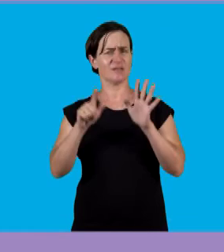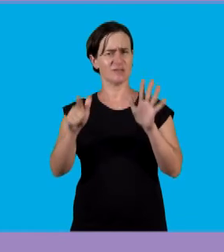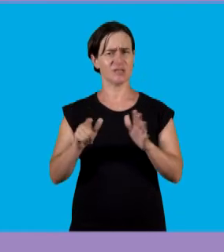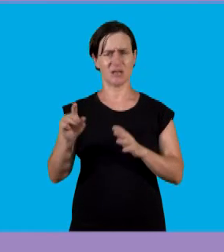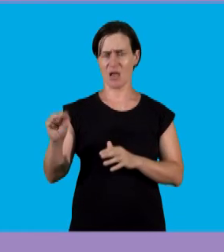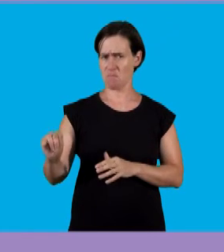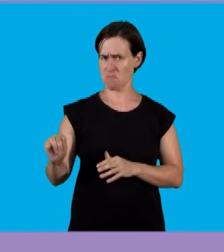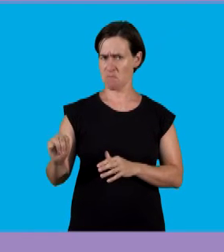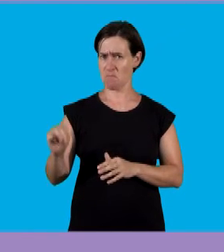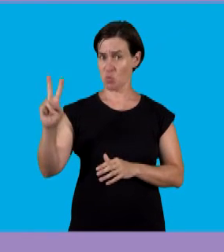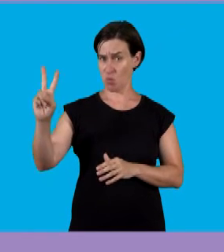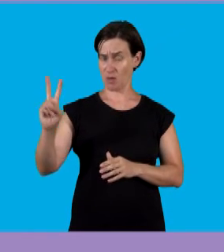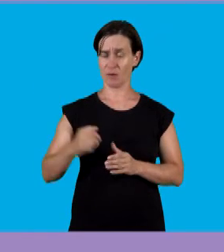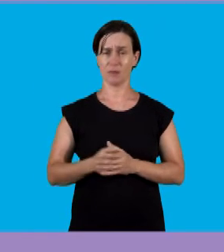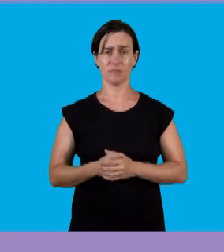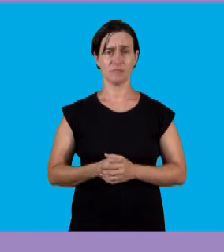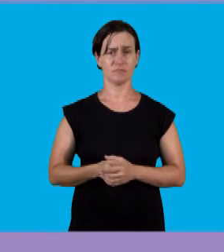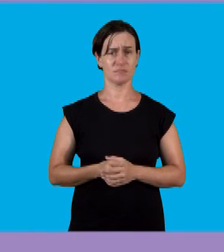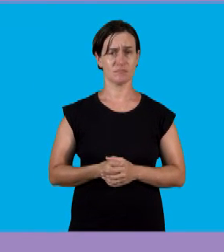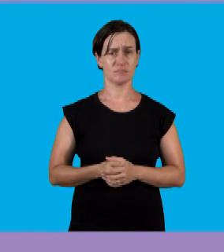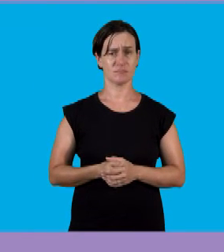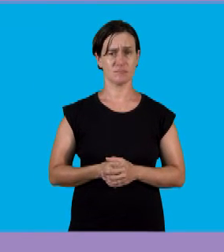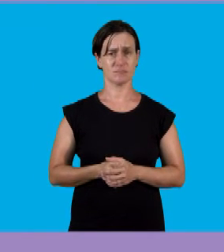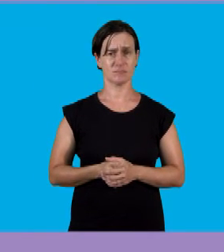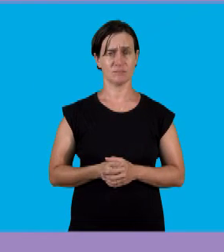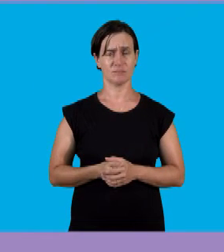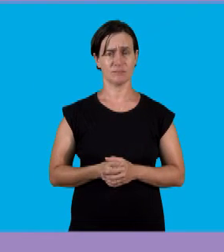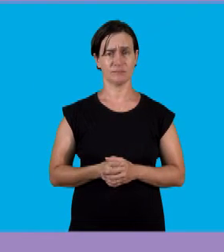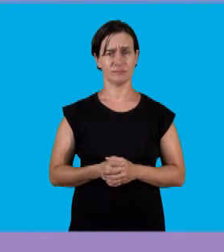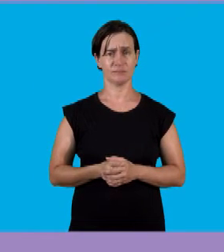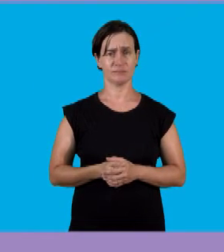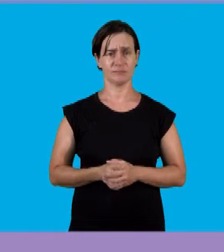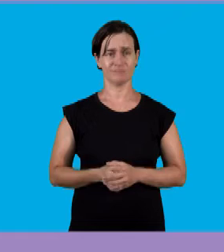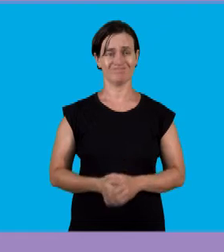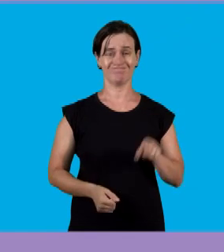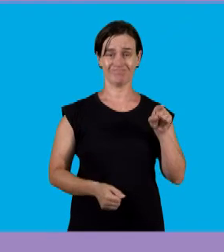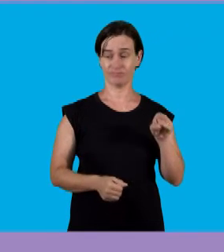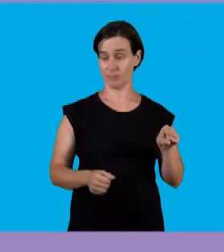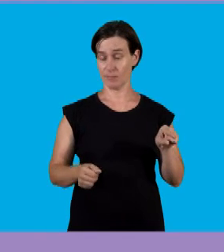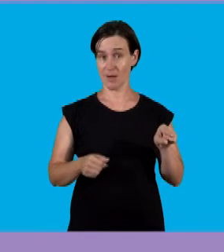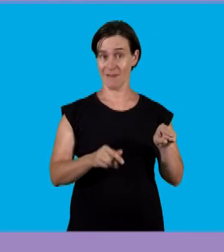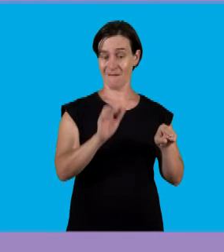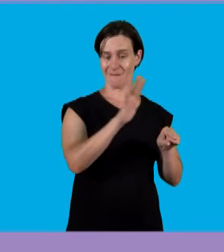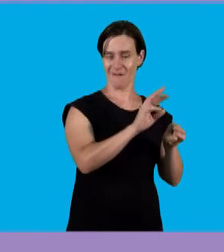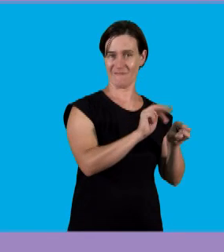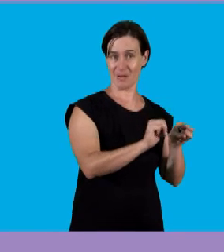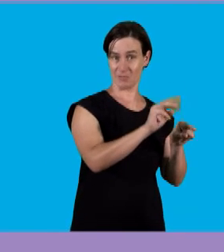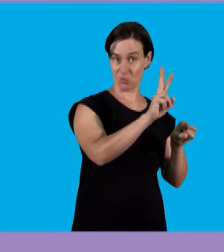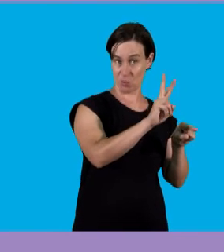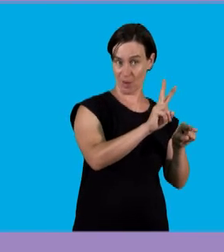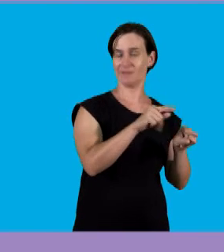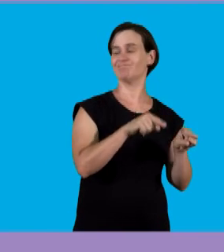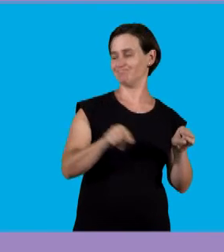But what about the negative 17m squared? Well, we can see that that